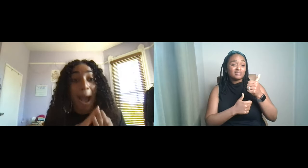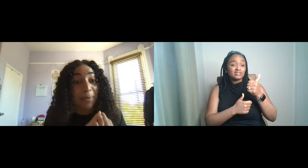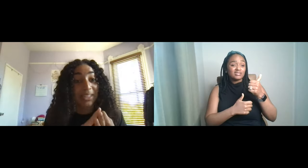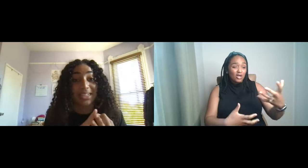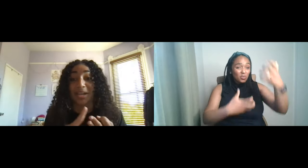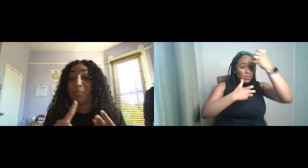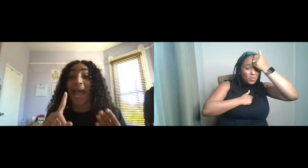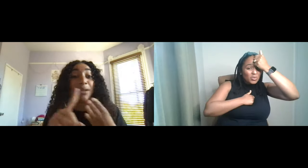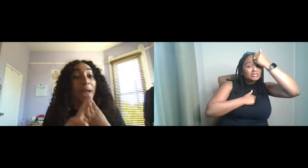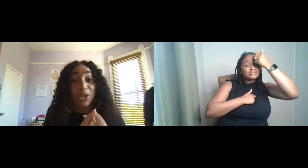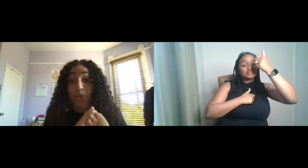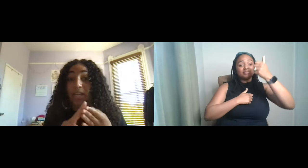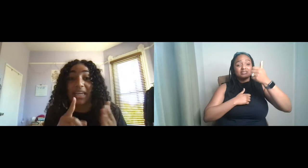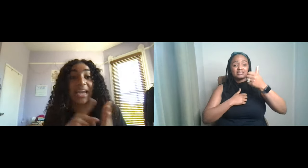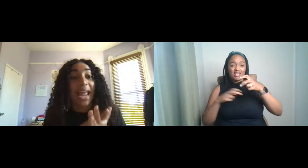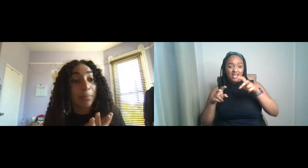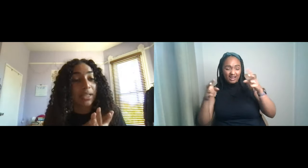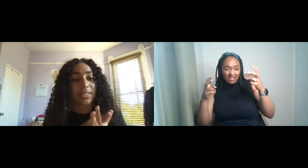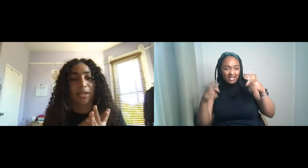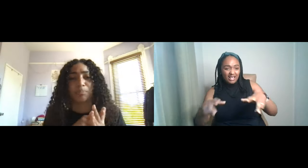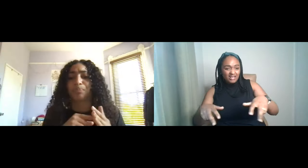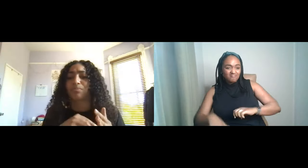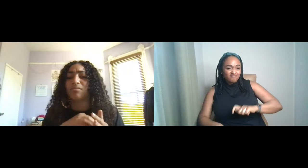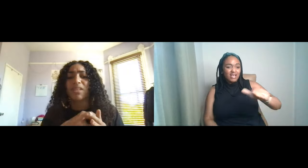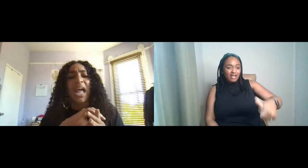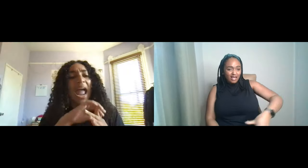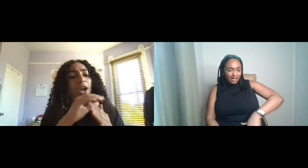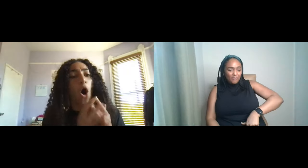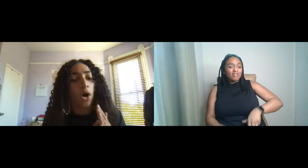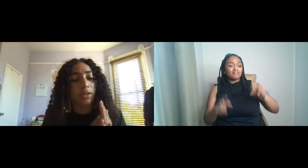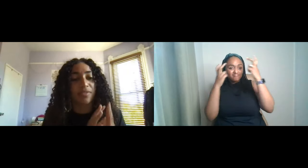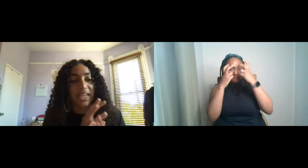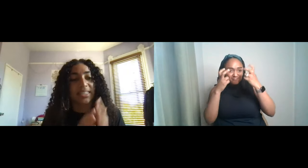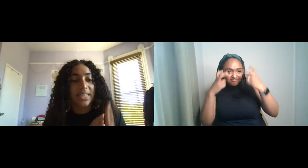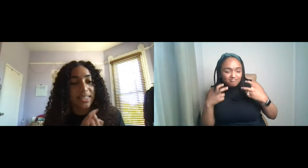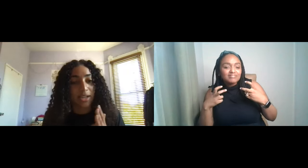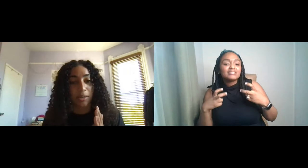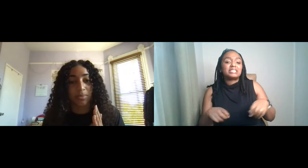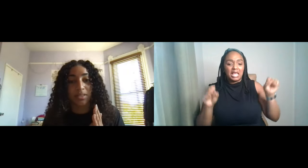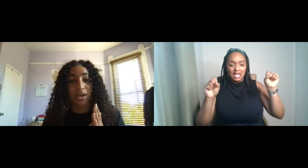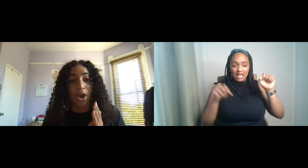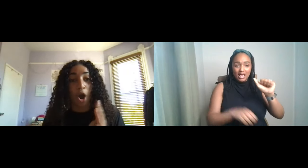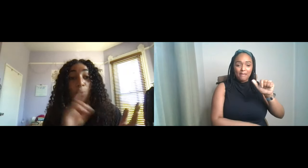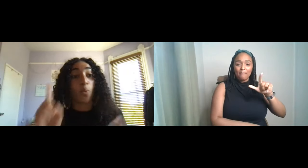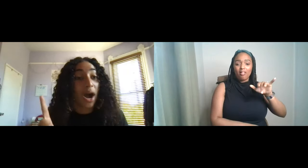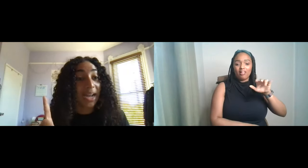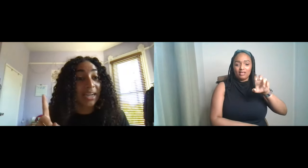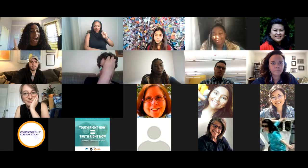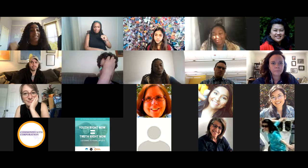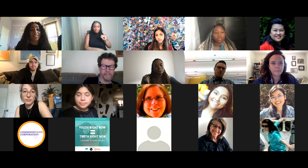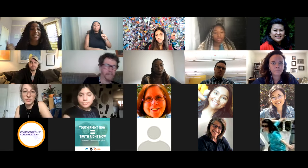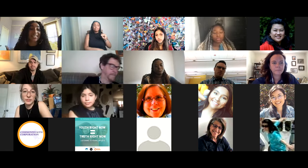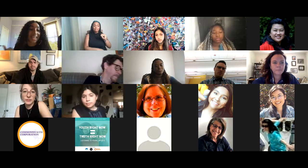and capitalism and patriarchy and ableism. And all of these systems are